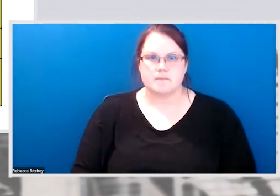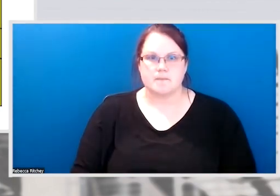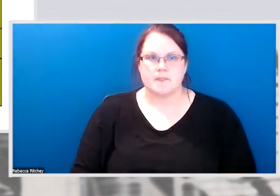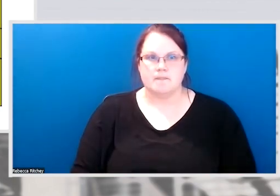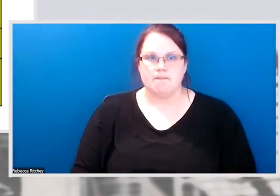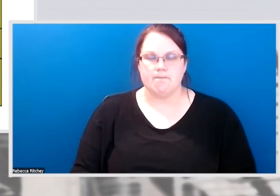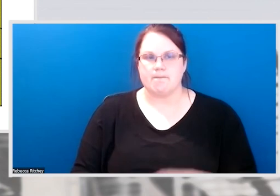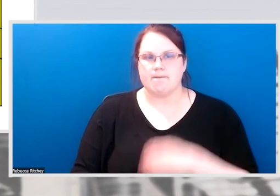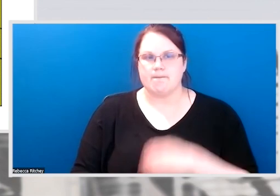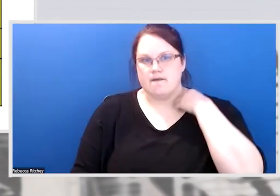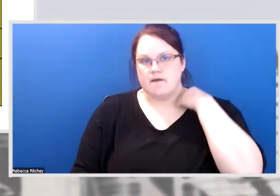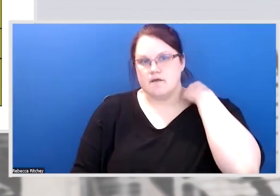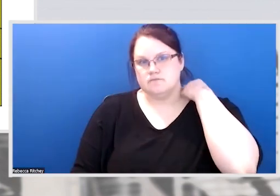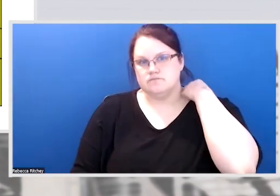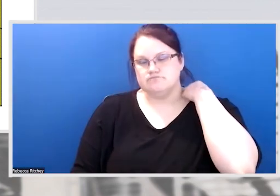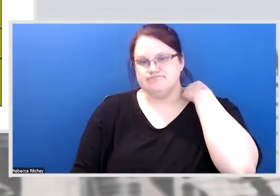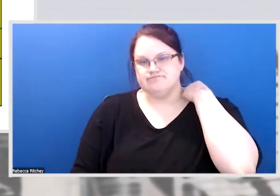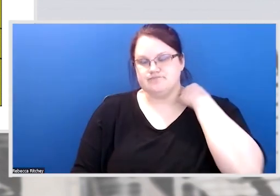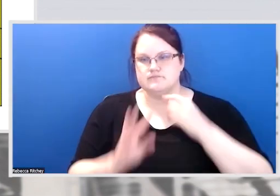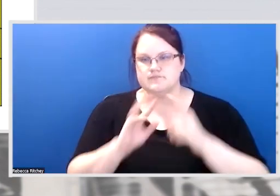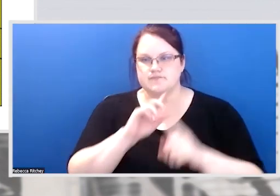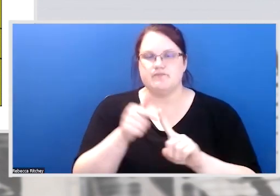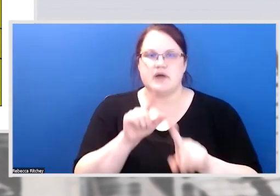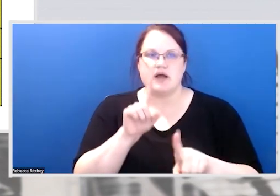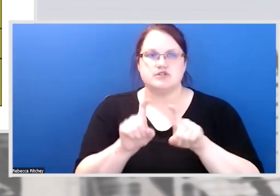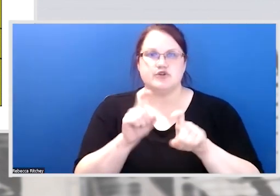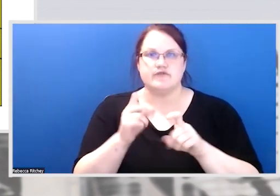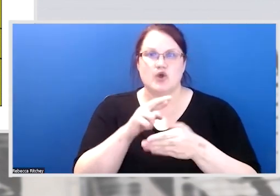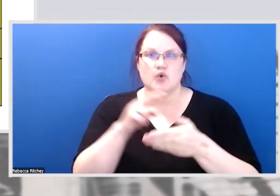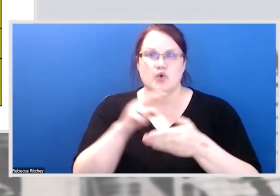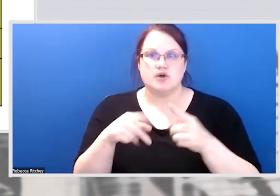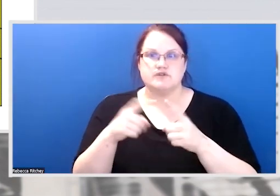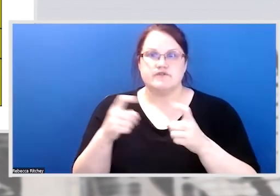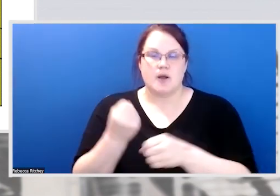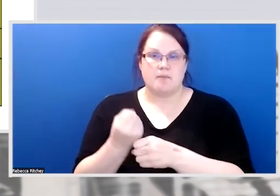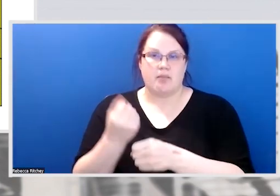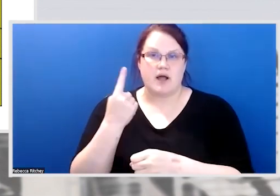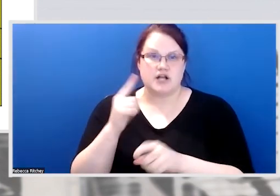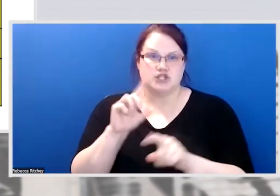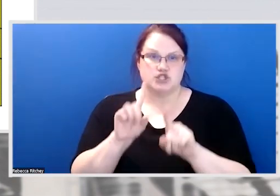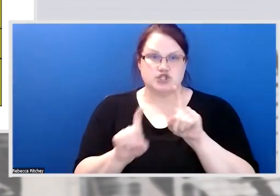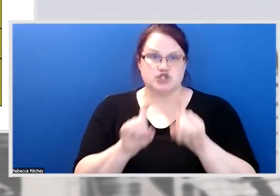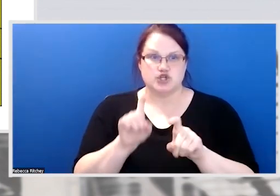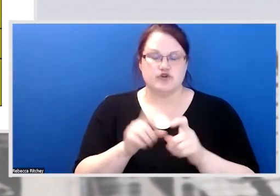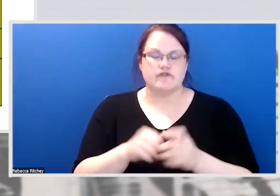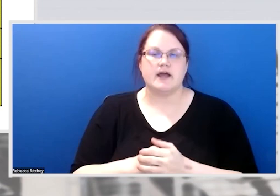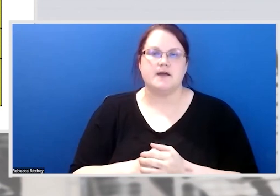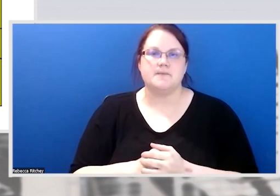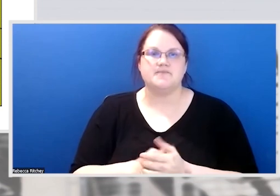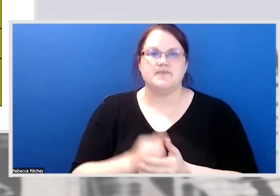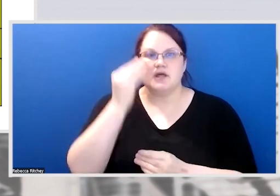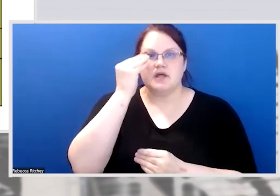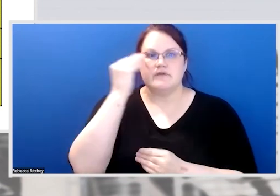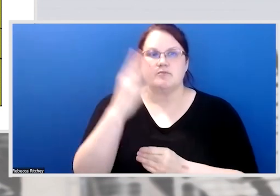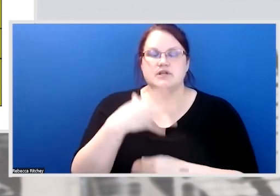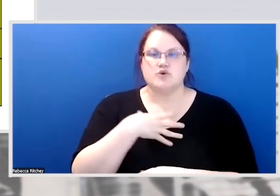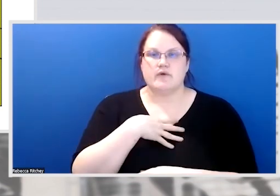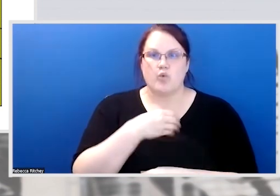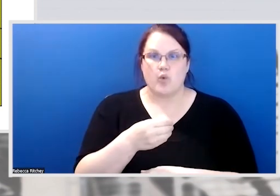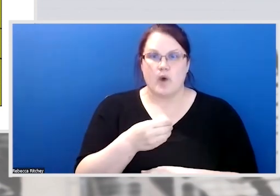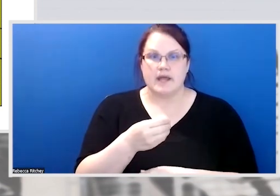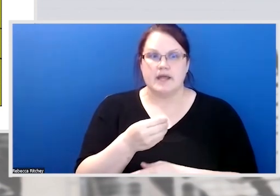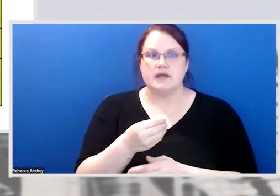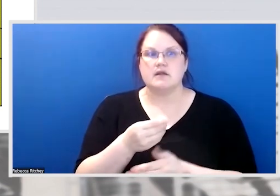So let's talk about the survey. These are actual results from last year's survey. So the information on the white is what was